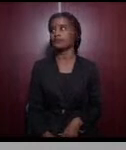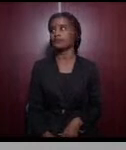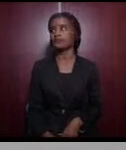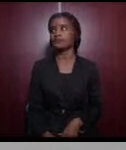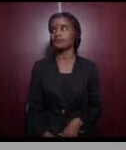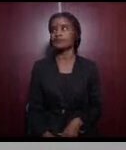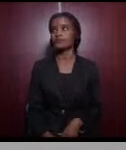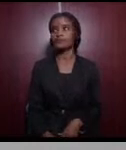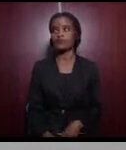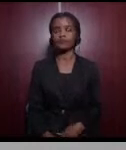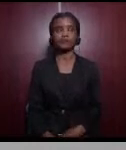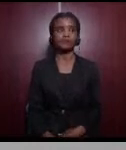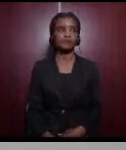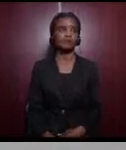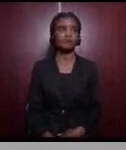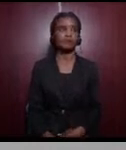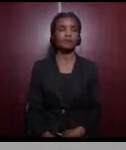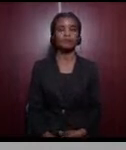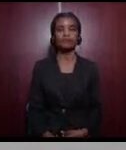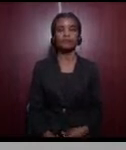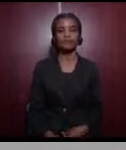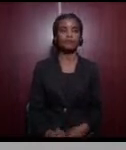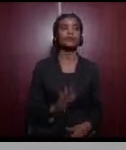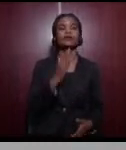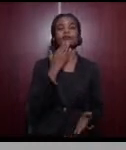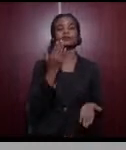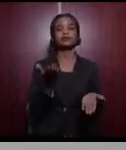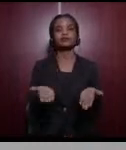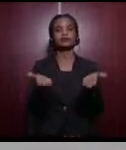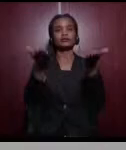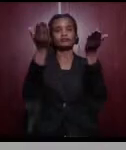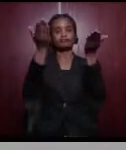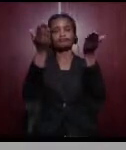Should I go ahead? Ne kopa re meka maoto, rapele.